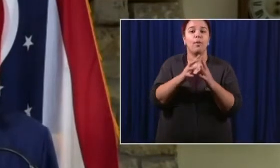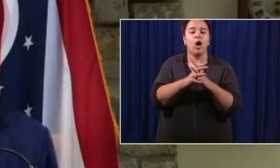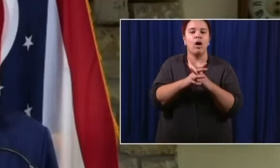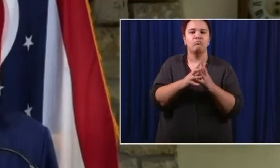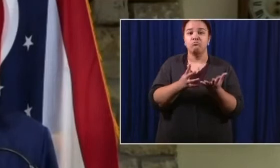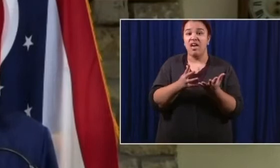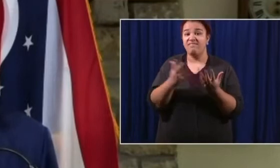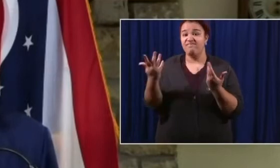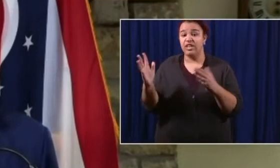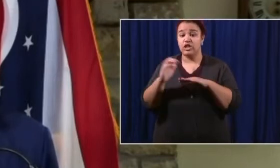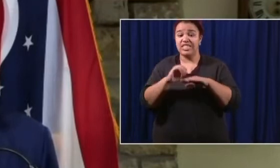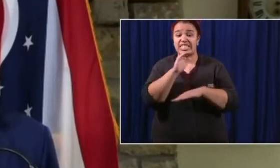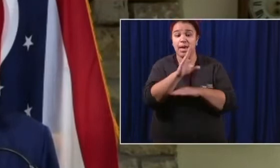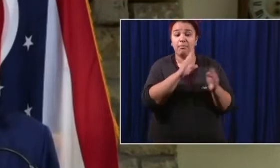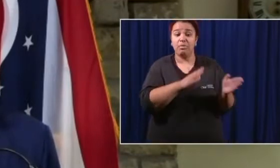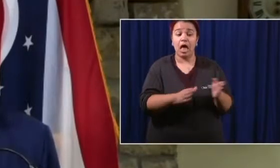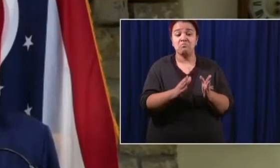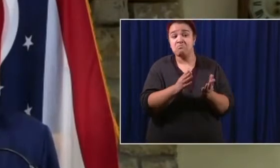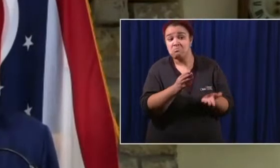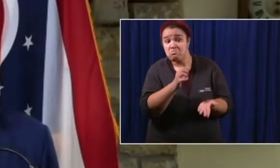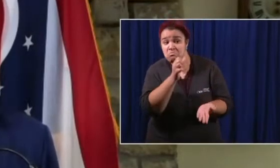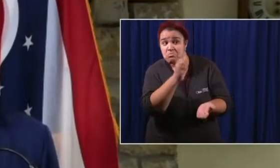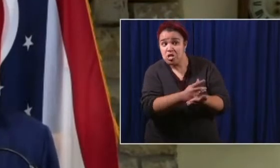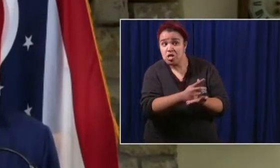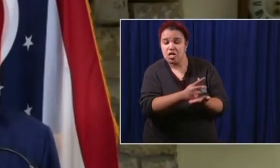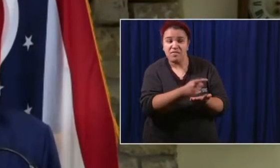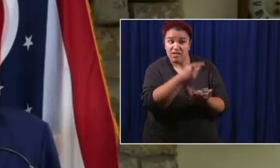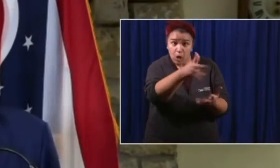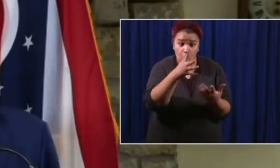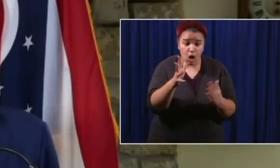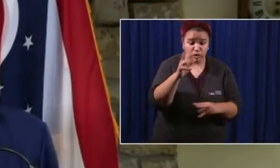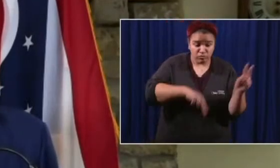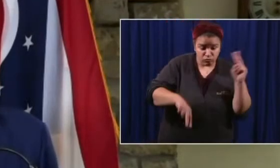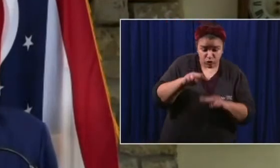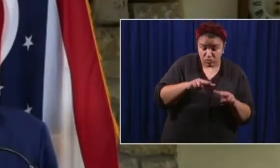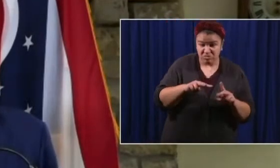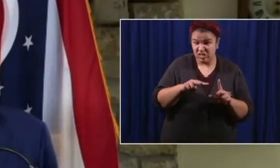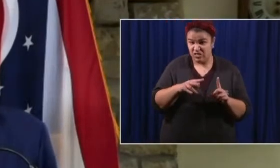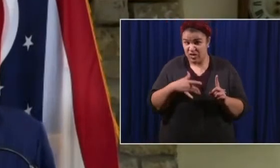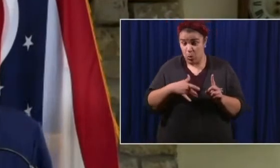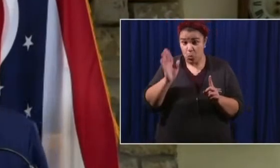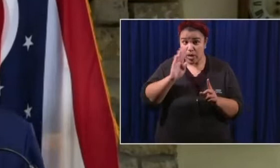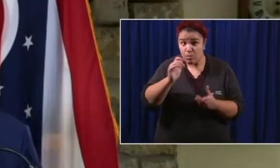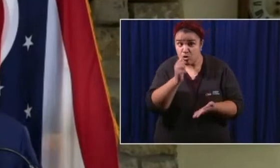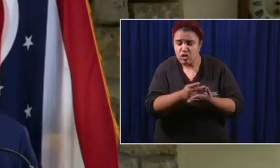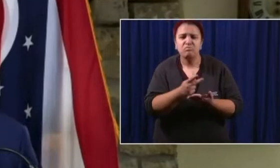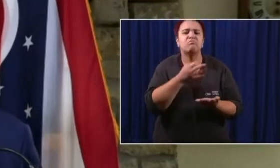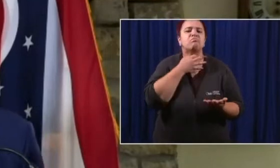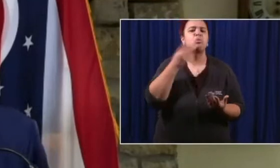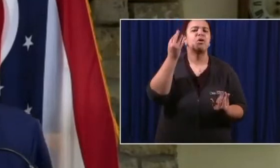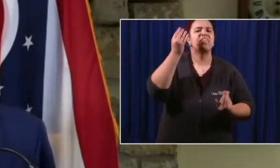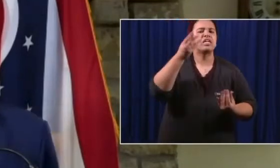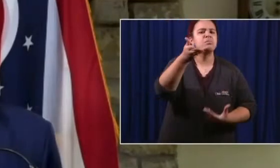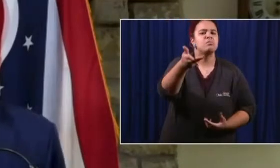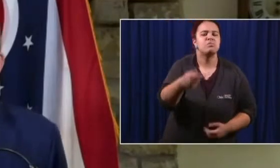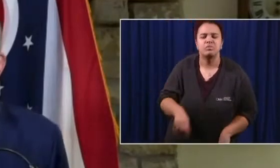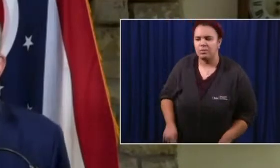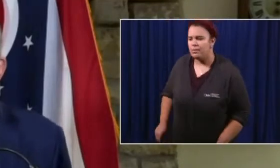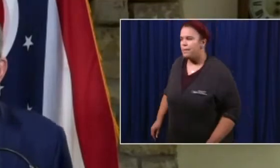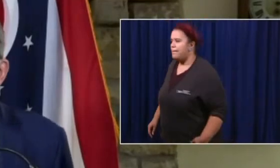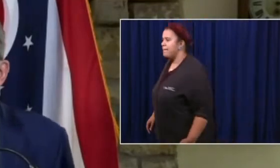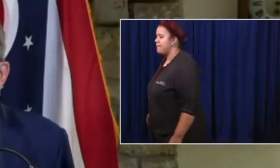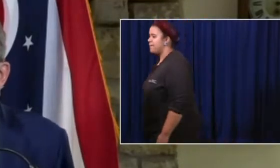your approval. Have you reviewed it? What do you think? Do you think you'll approve it? What are your thoughts? Sure. Thank you very much